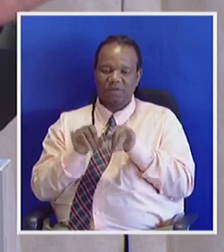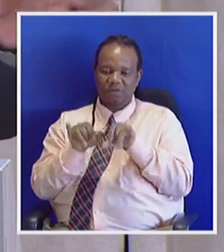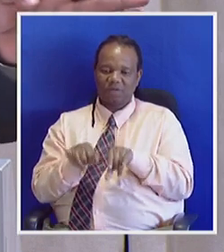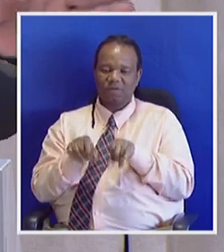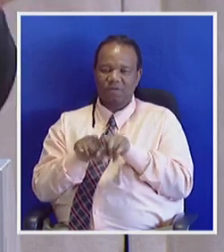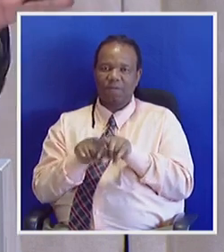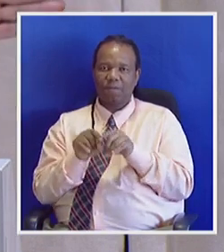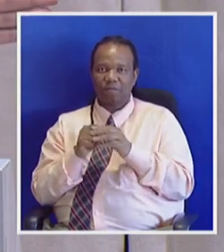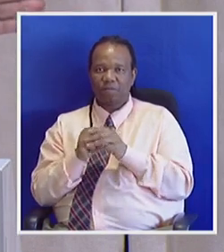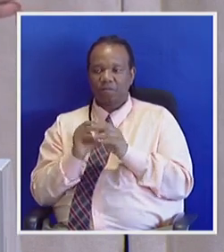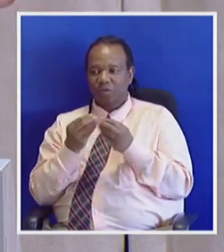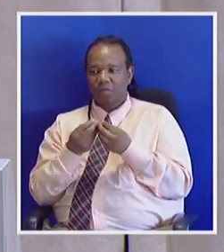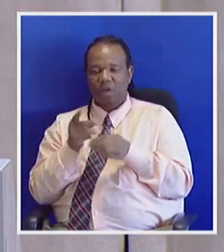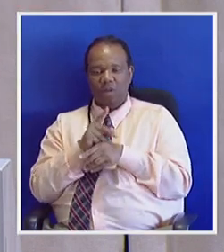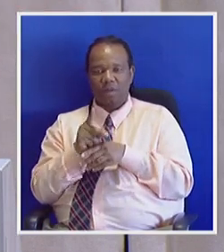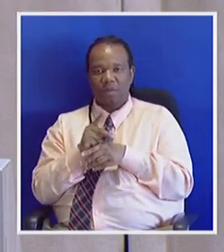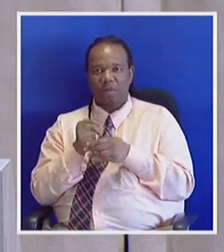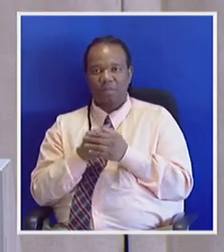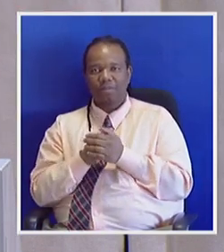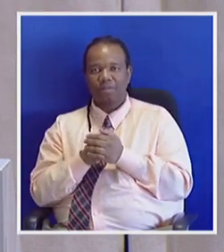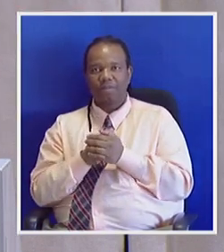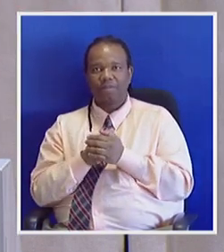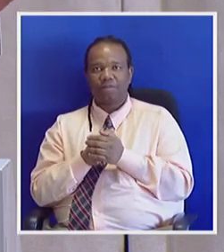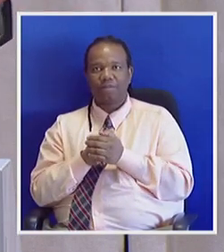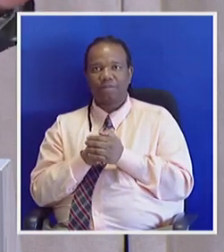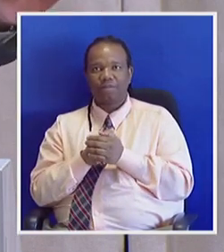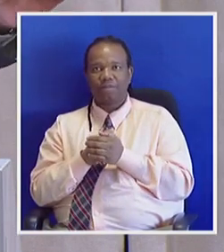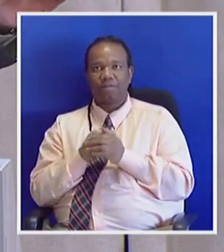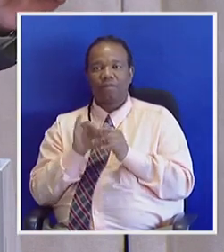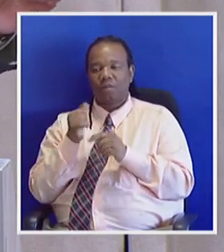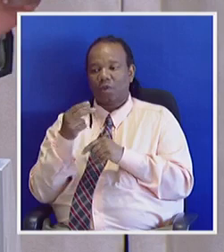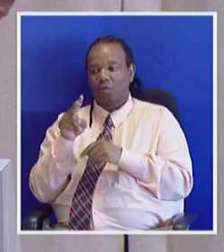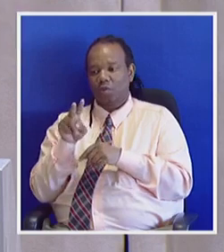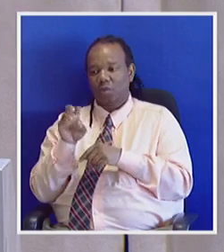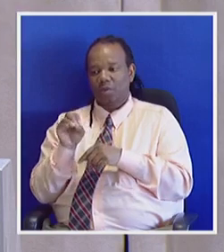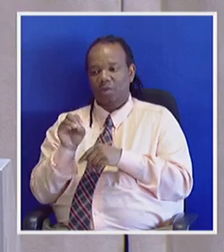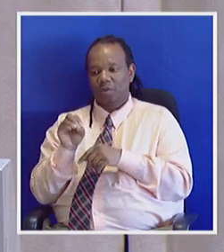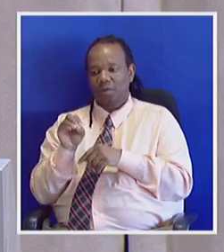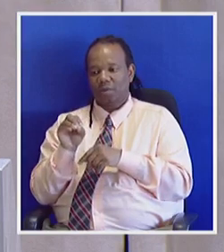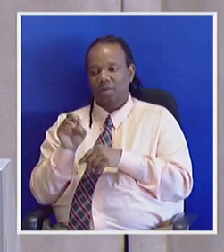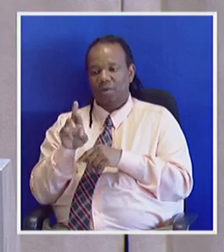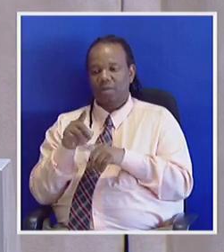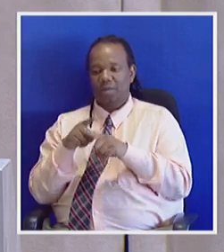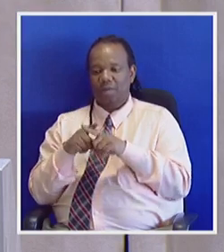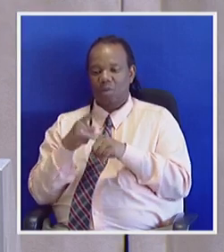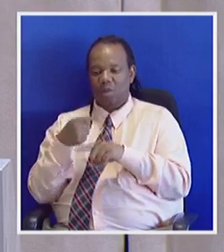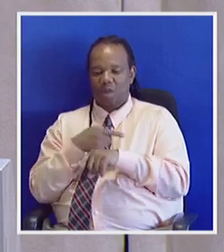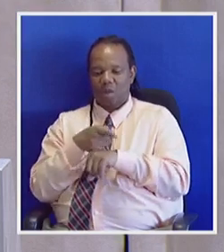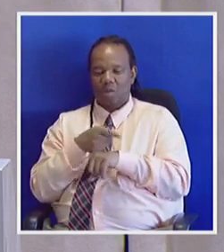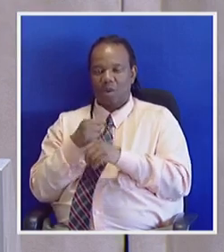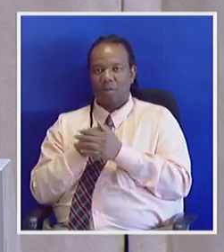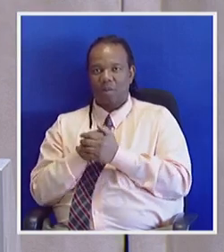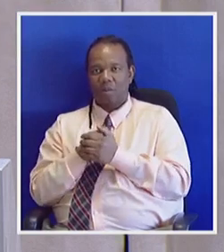implemented, yes, you're right, it's going to be that 20 rand an hour, but embedded in